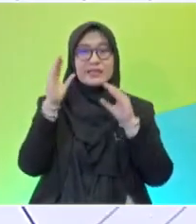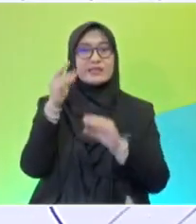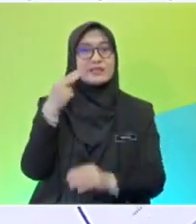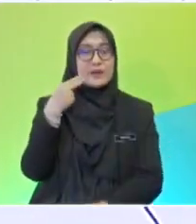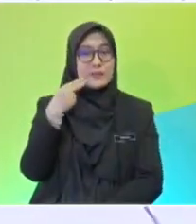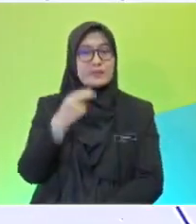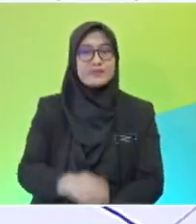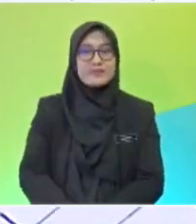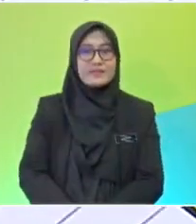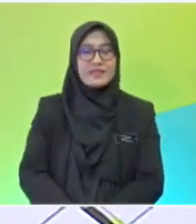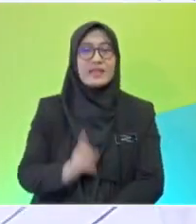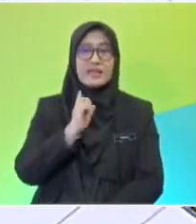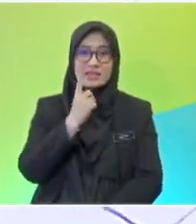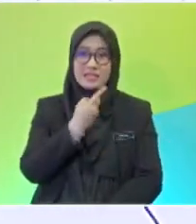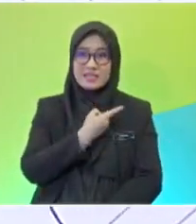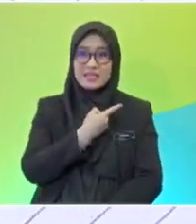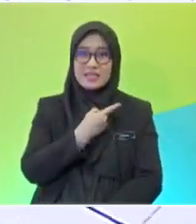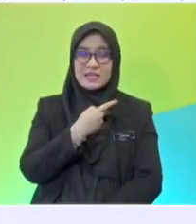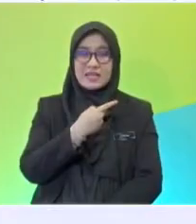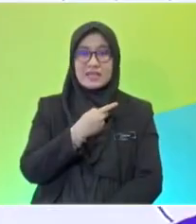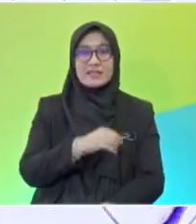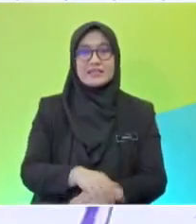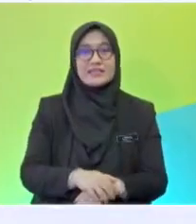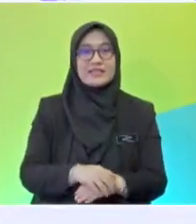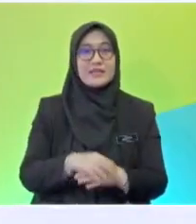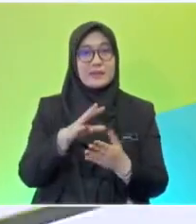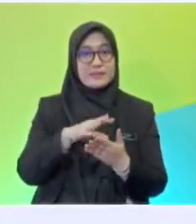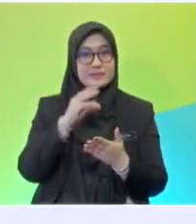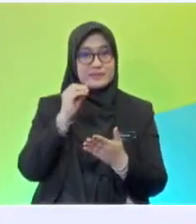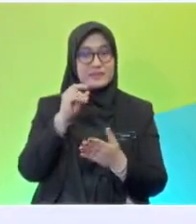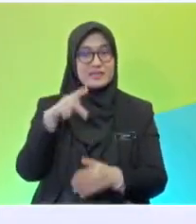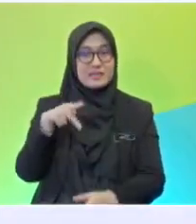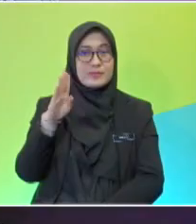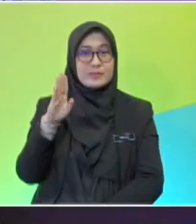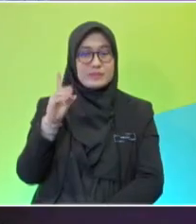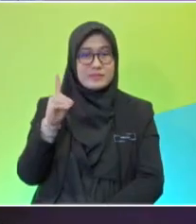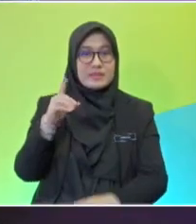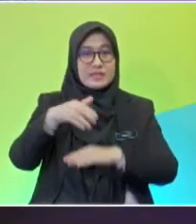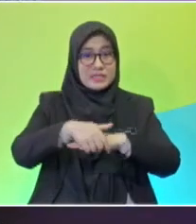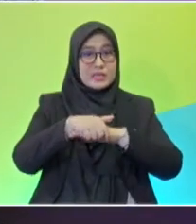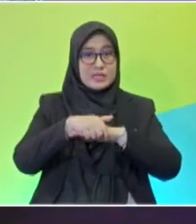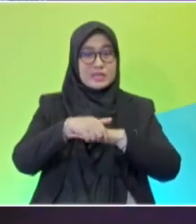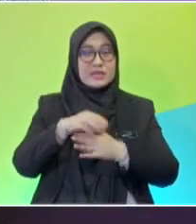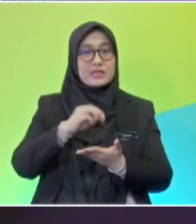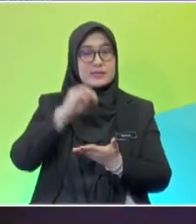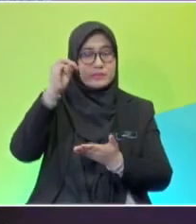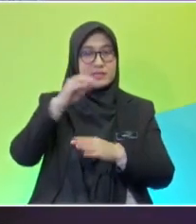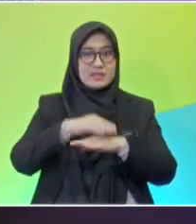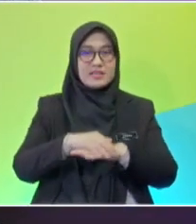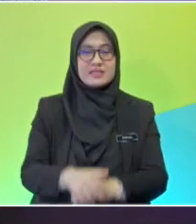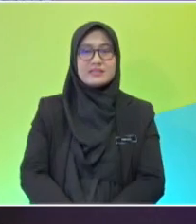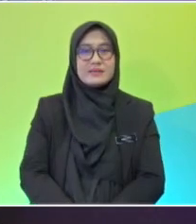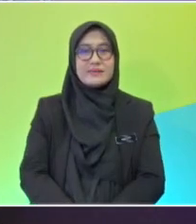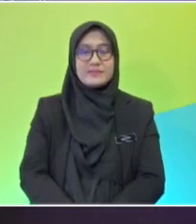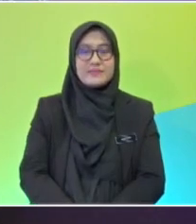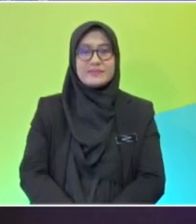discussion topic on PBD for Bahasa Inggeris Menengah Atas. Alright Miss Ima, what will we be discussing about next? Okay, in this